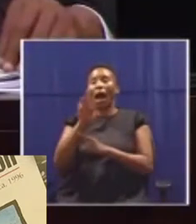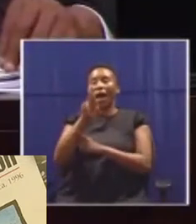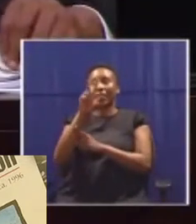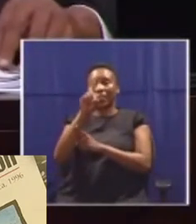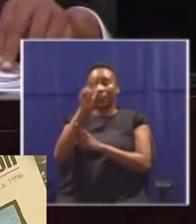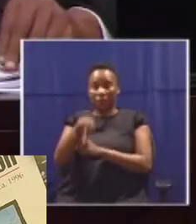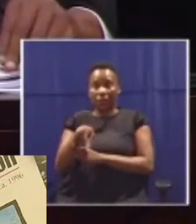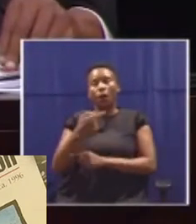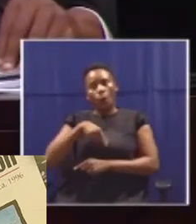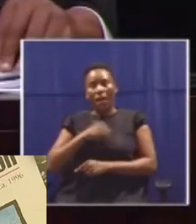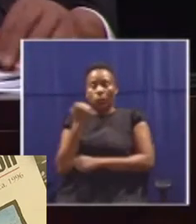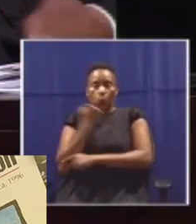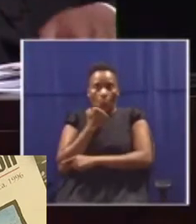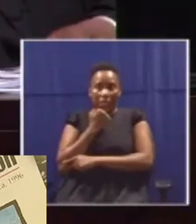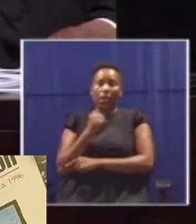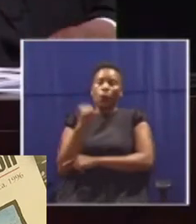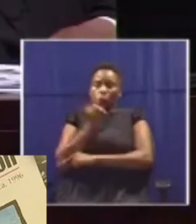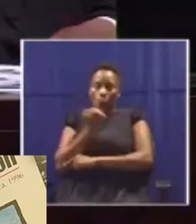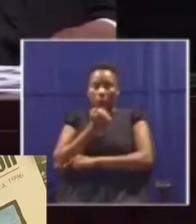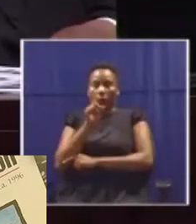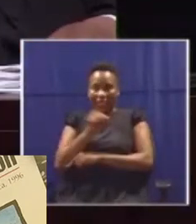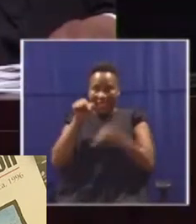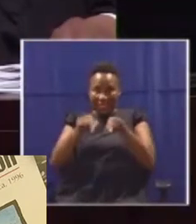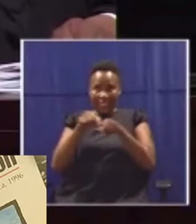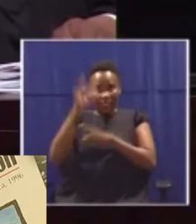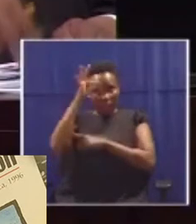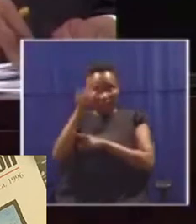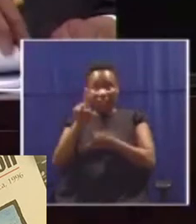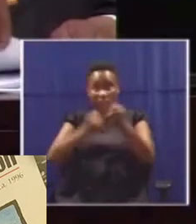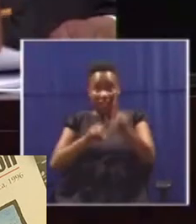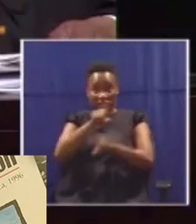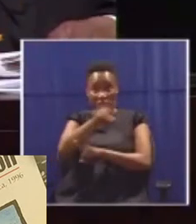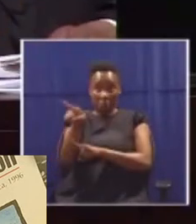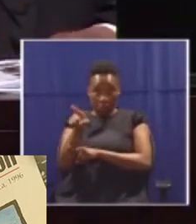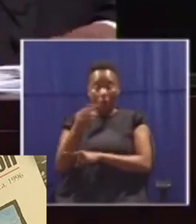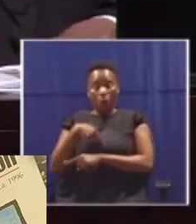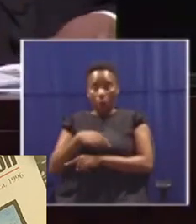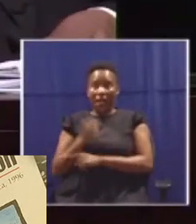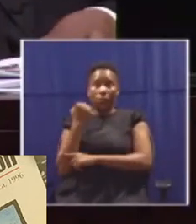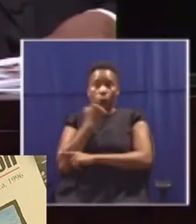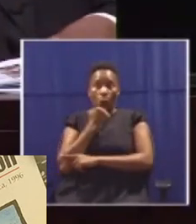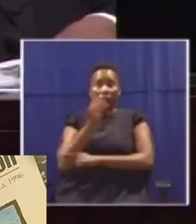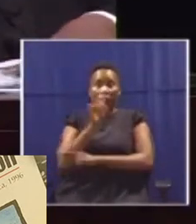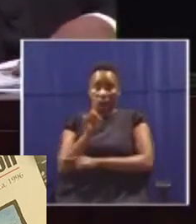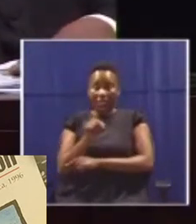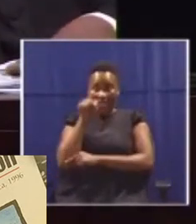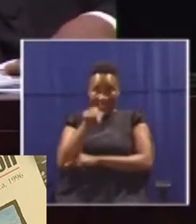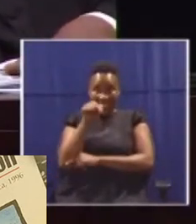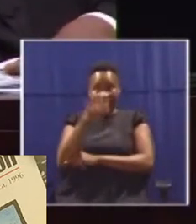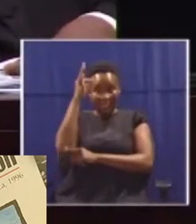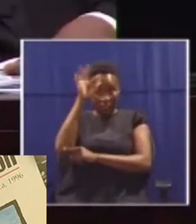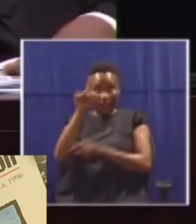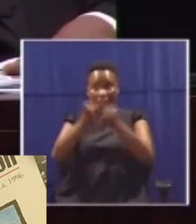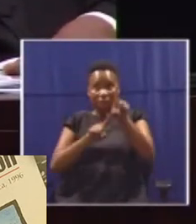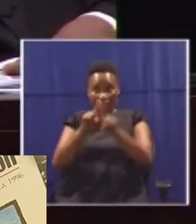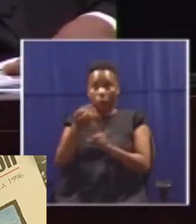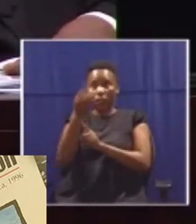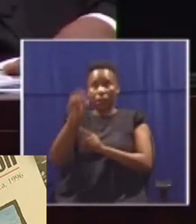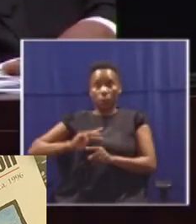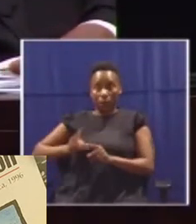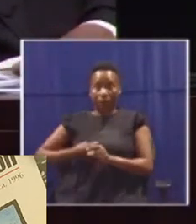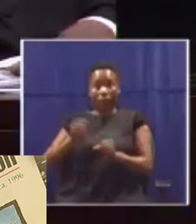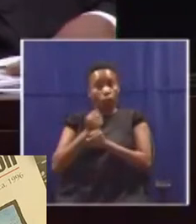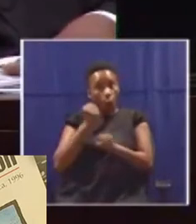sorry. We are very sorry that this government is failing you. We are very sorry that this government is failing to give women